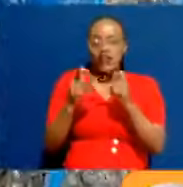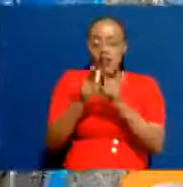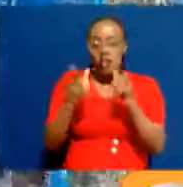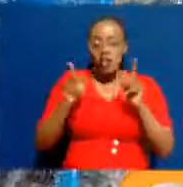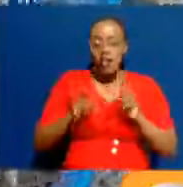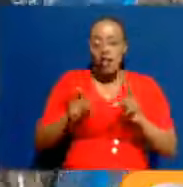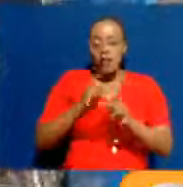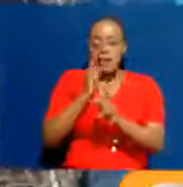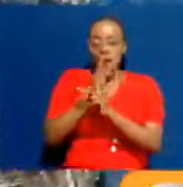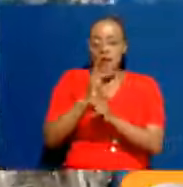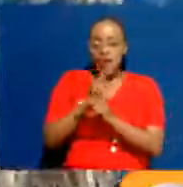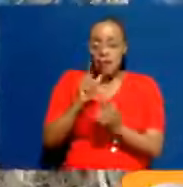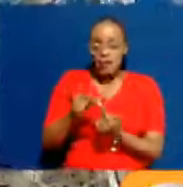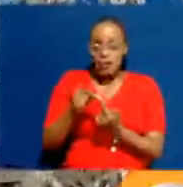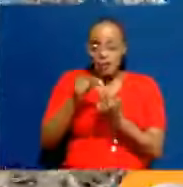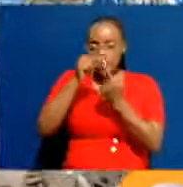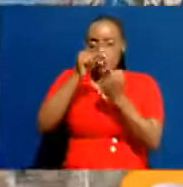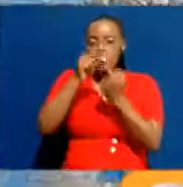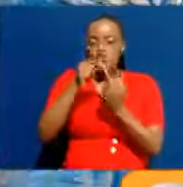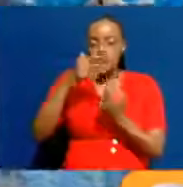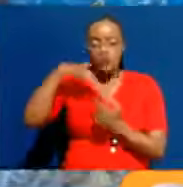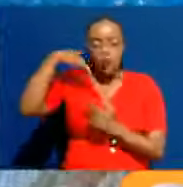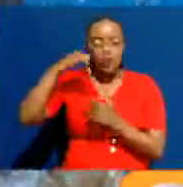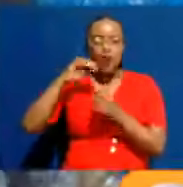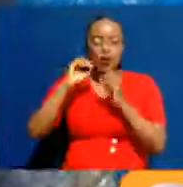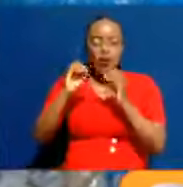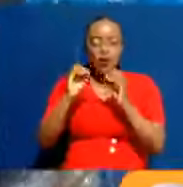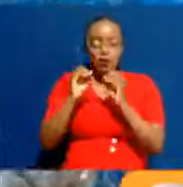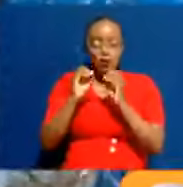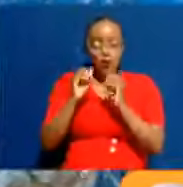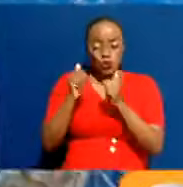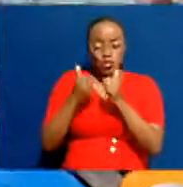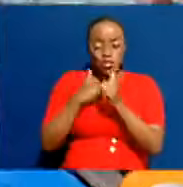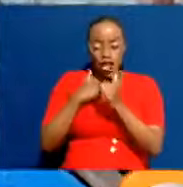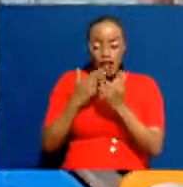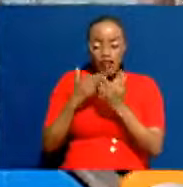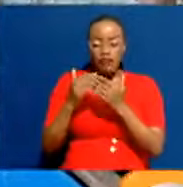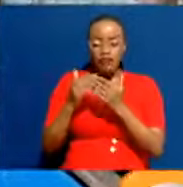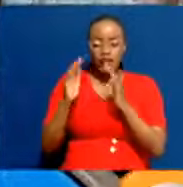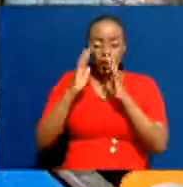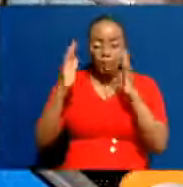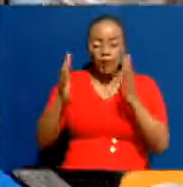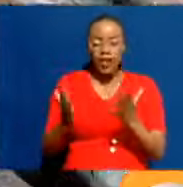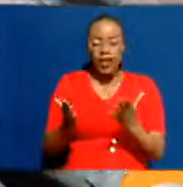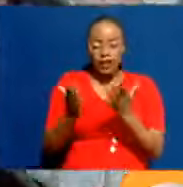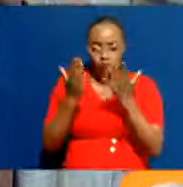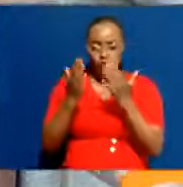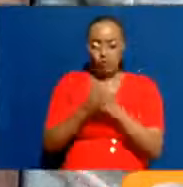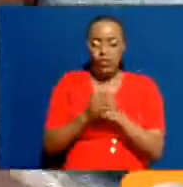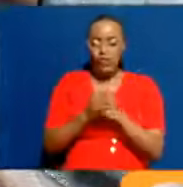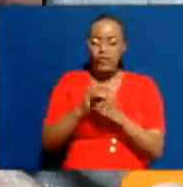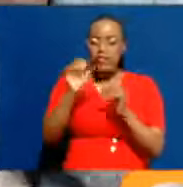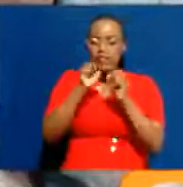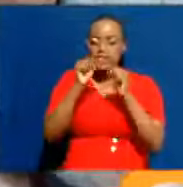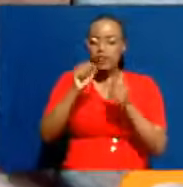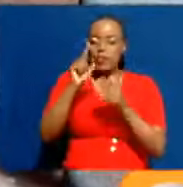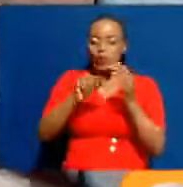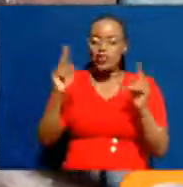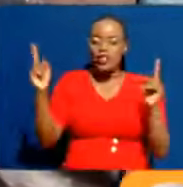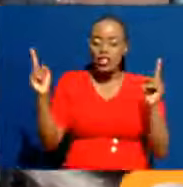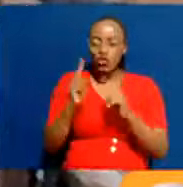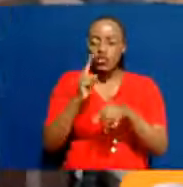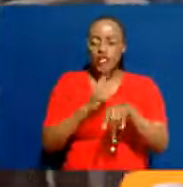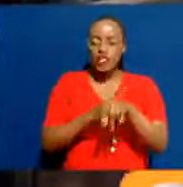rear traditional breeds for ages without notable improvement in their well-being. One of the key advantages of the system is shortening the